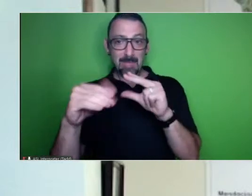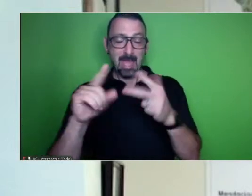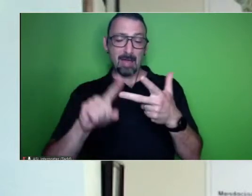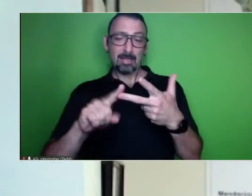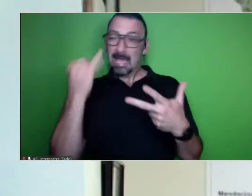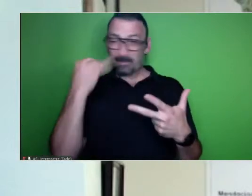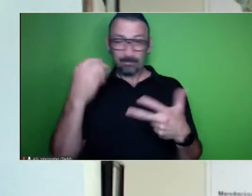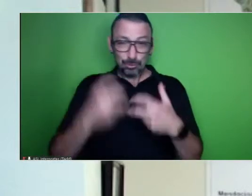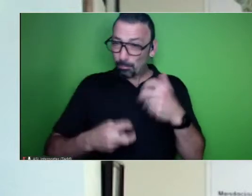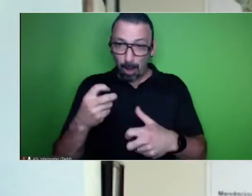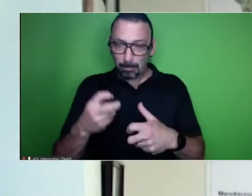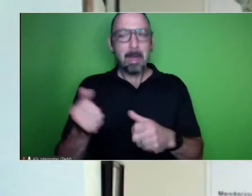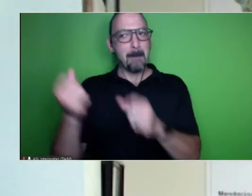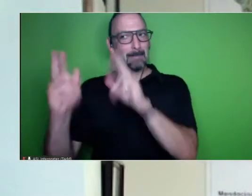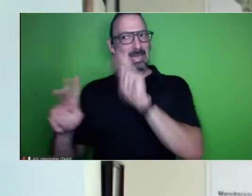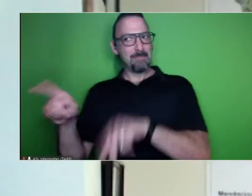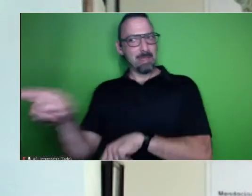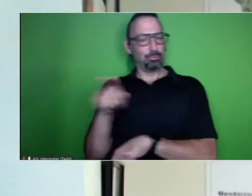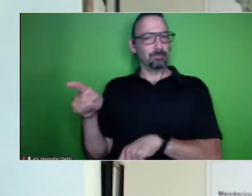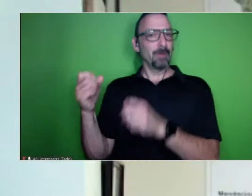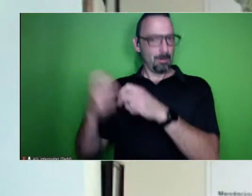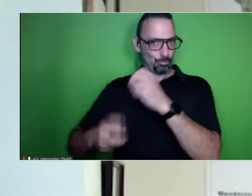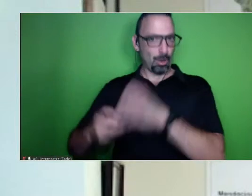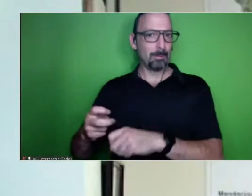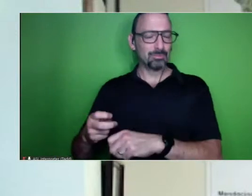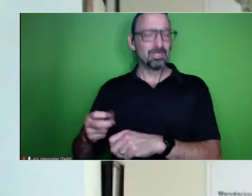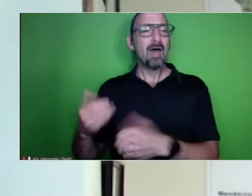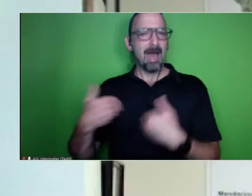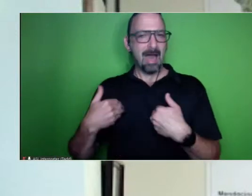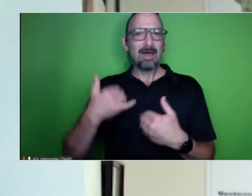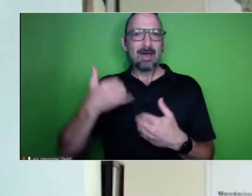problems with it, and many people have had problems with it, there's a helpline,